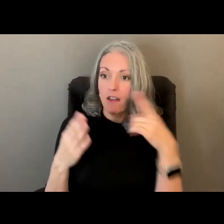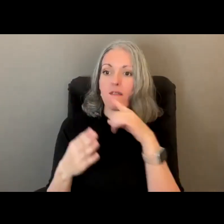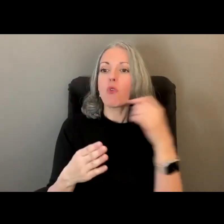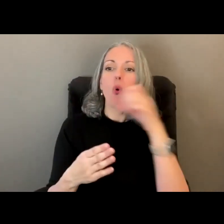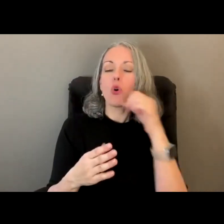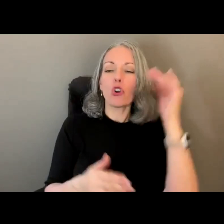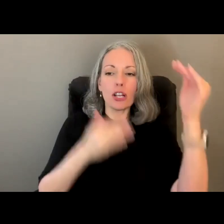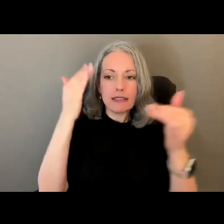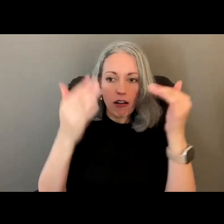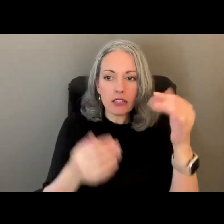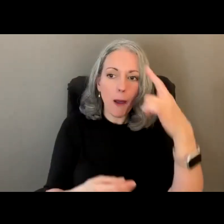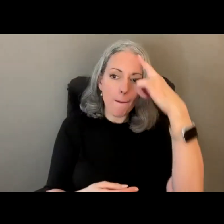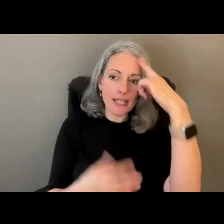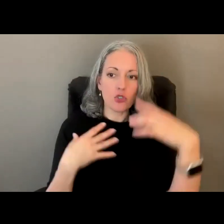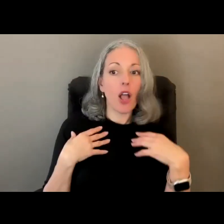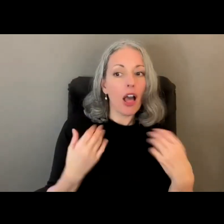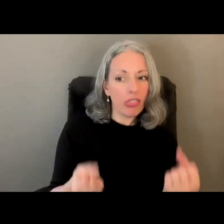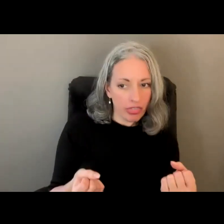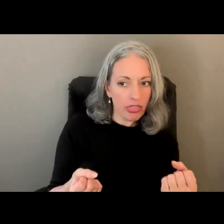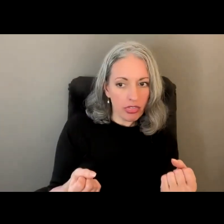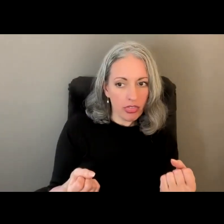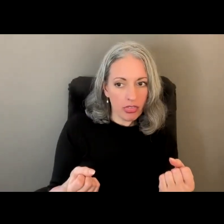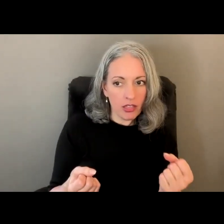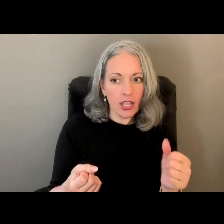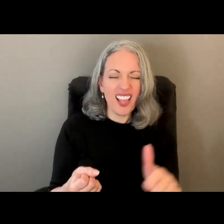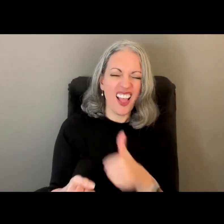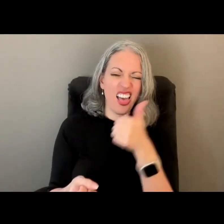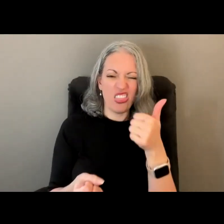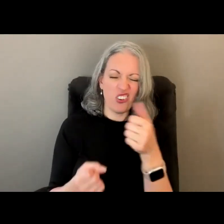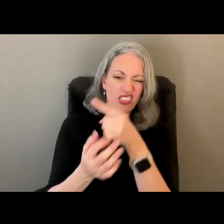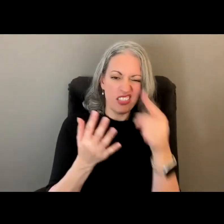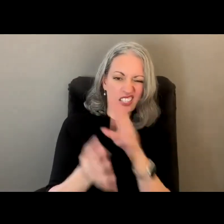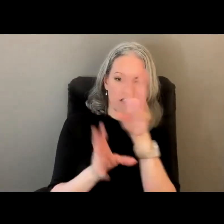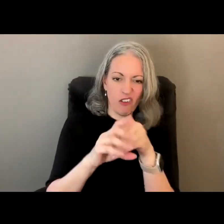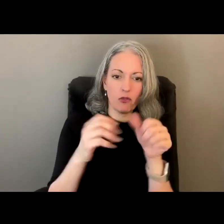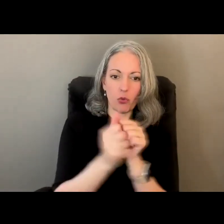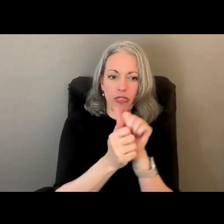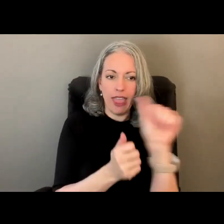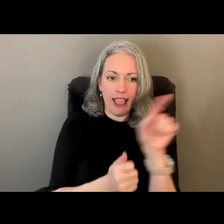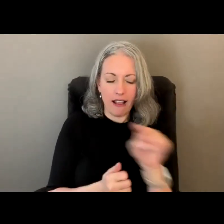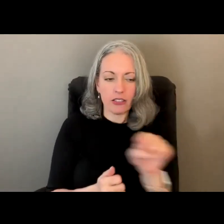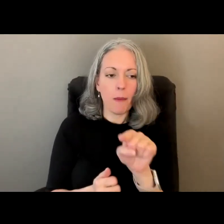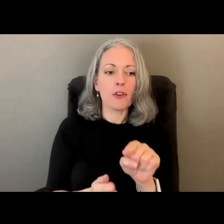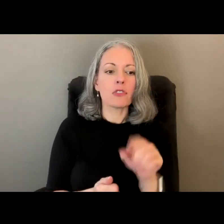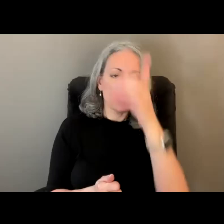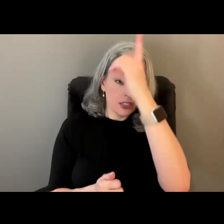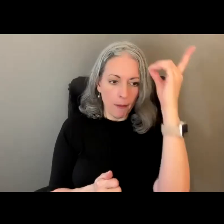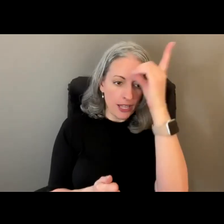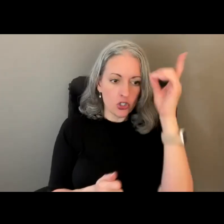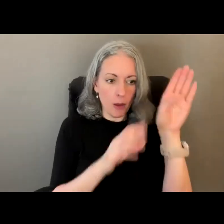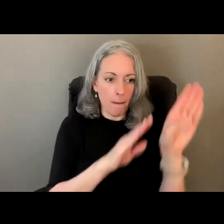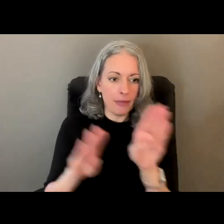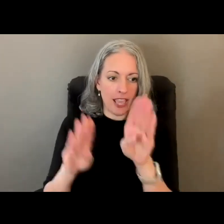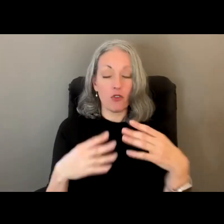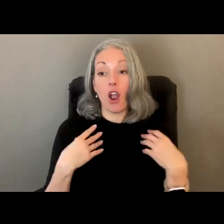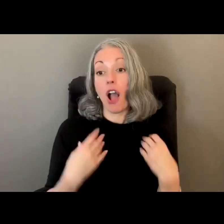adult mental health and for the co-occurring conditions of Alzheimer's, dementia, and behavioral health. So we're